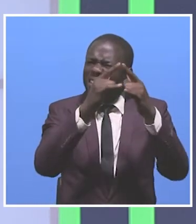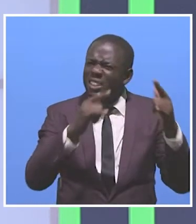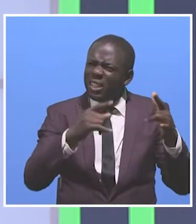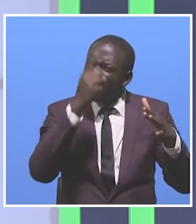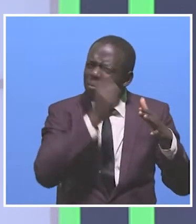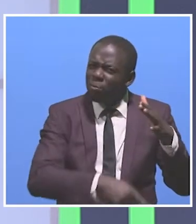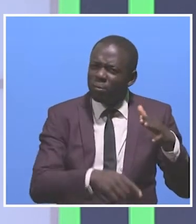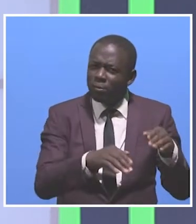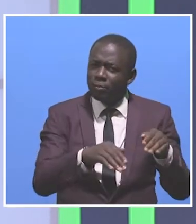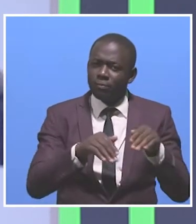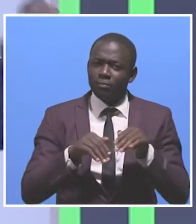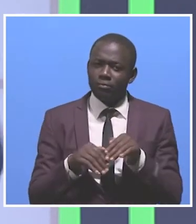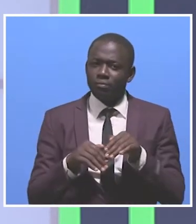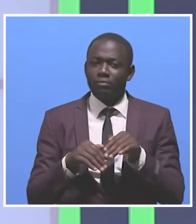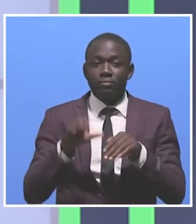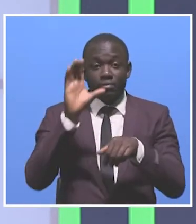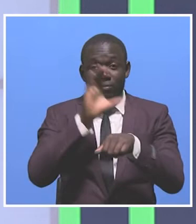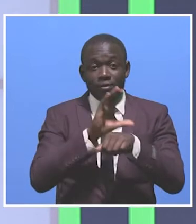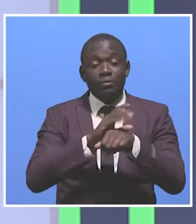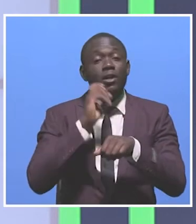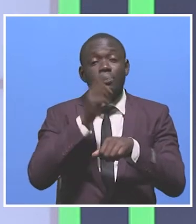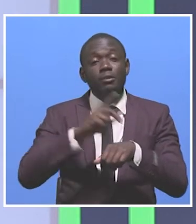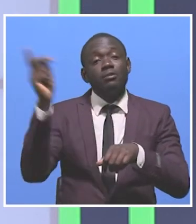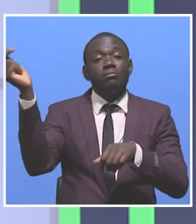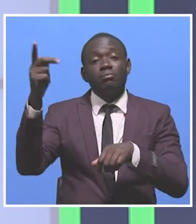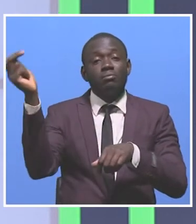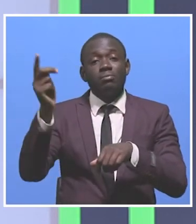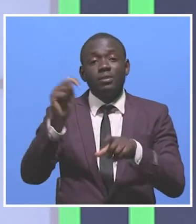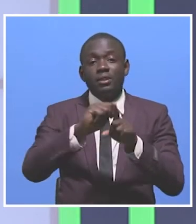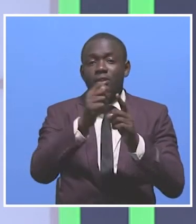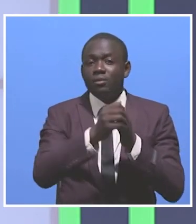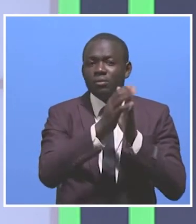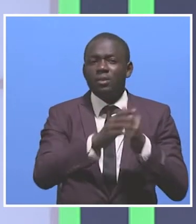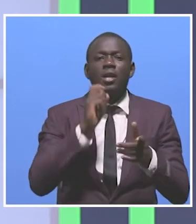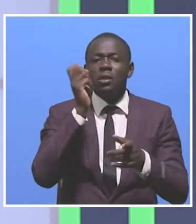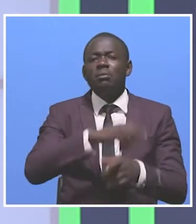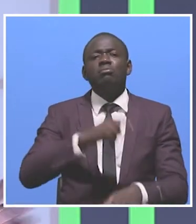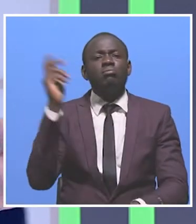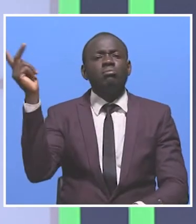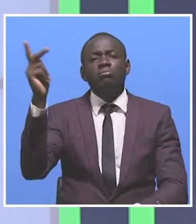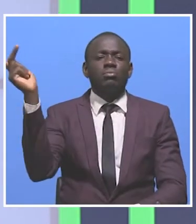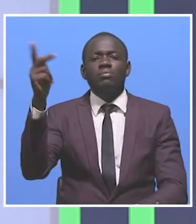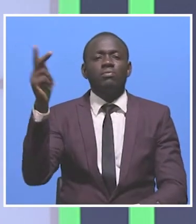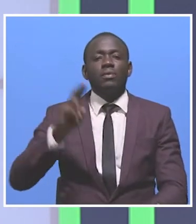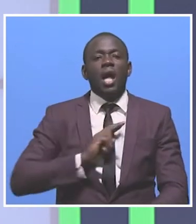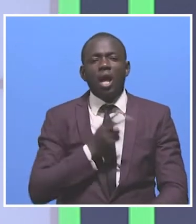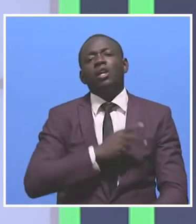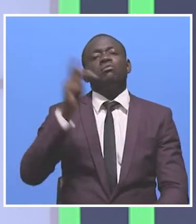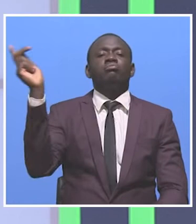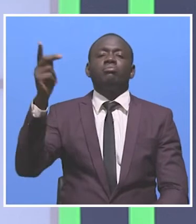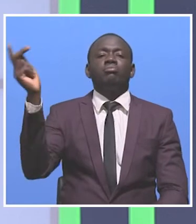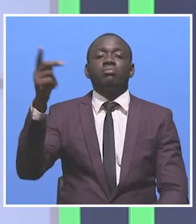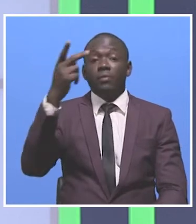abstinence. Let the church preach it. Let the traditional leaders preach it. Let's preach it.